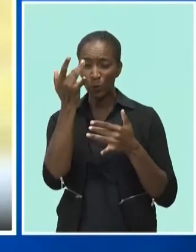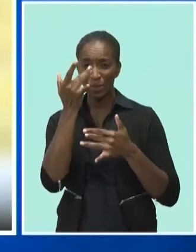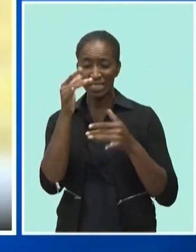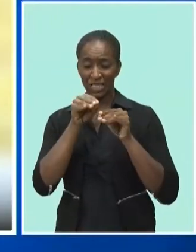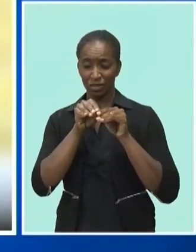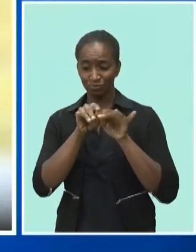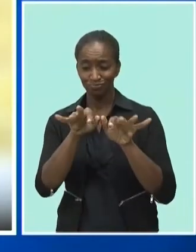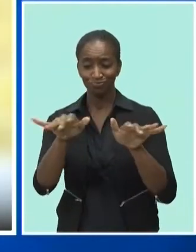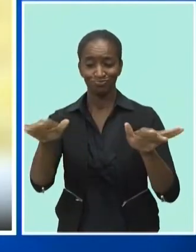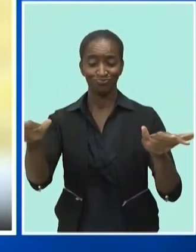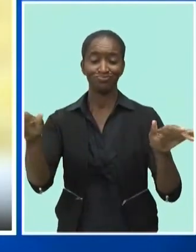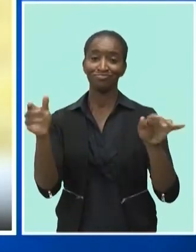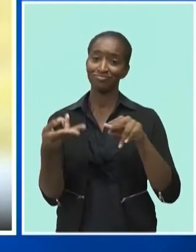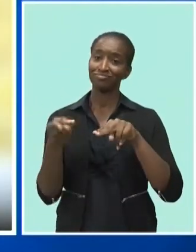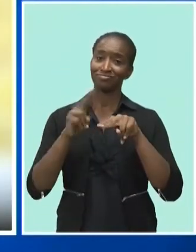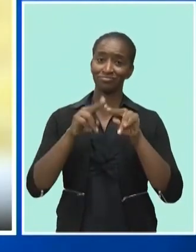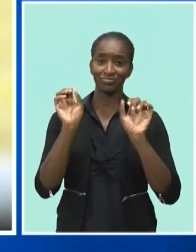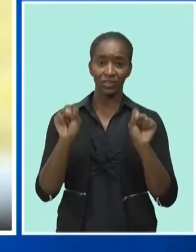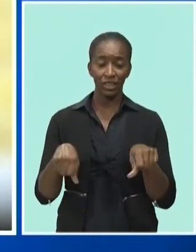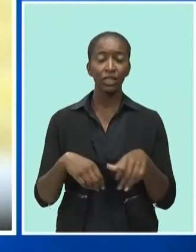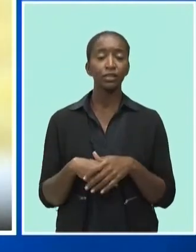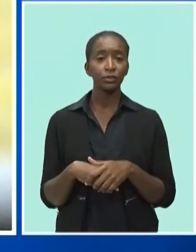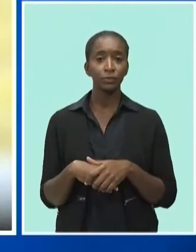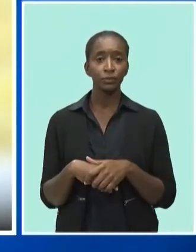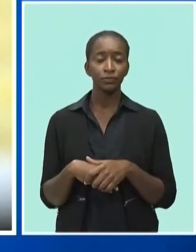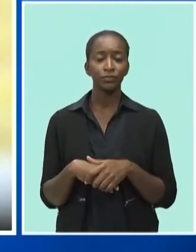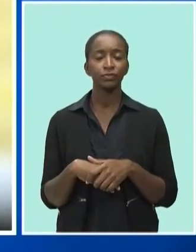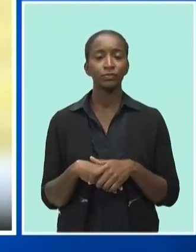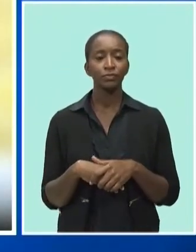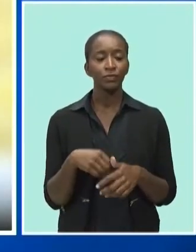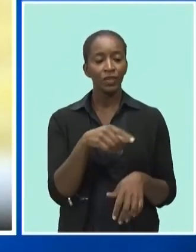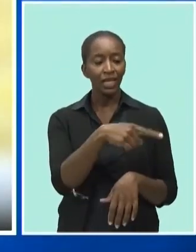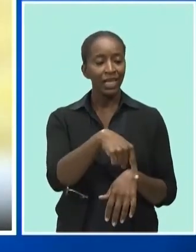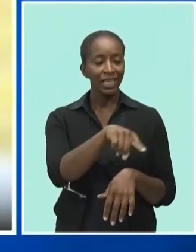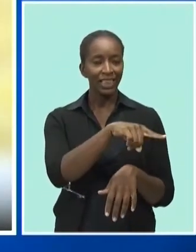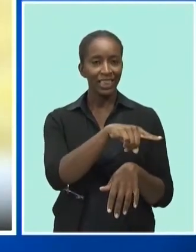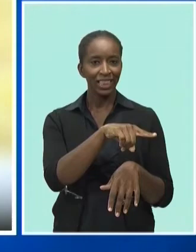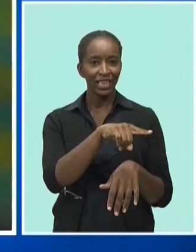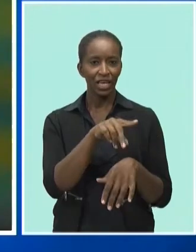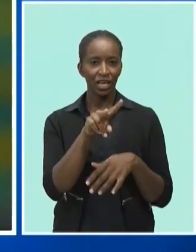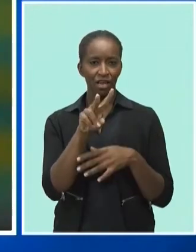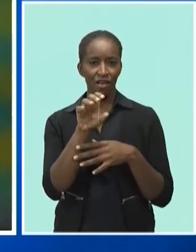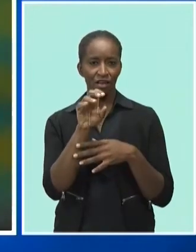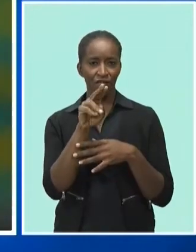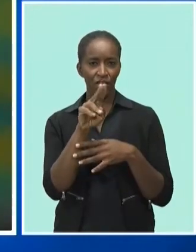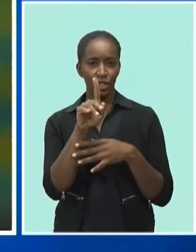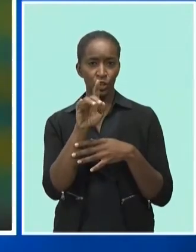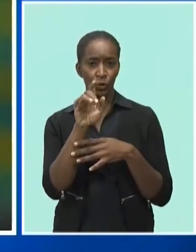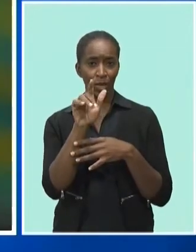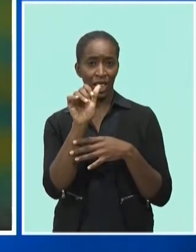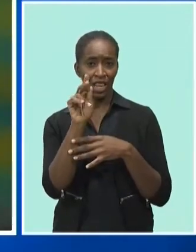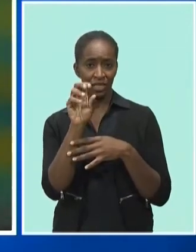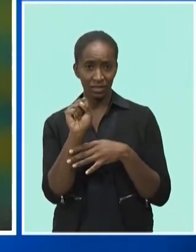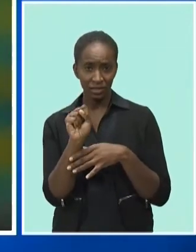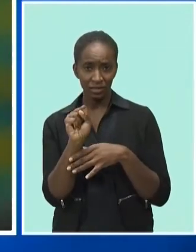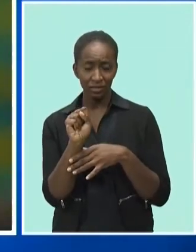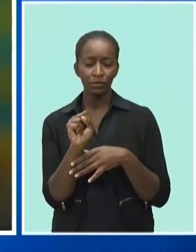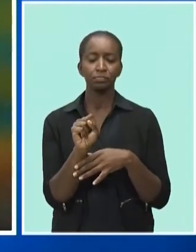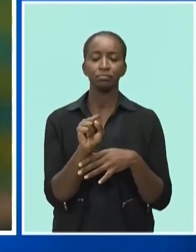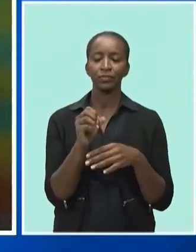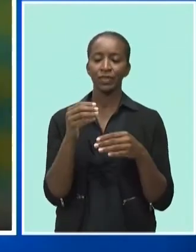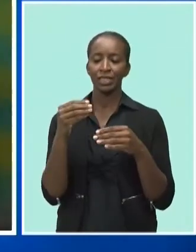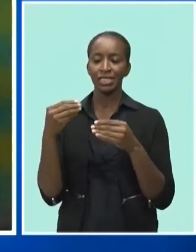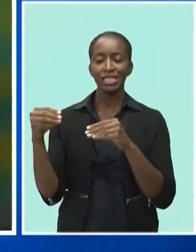products in TNT. In most instances, she adds, without the proper legal requirements. Most of them don't understand or speak English